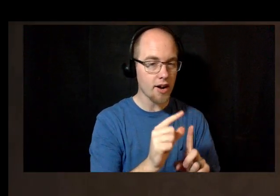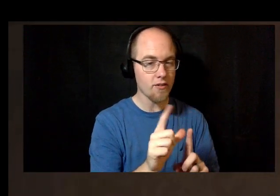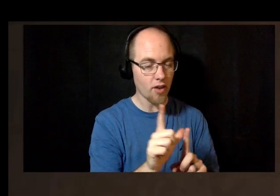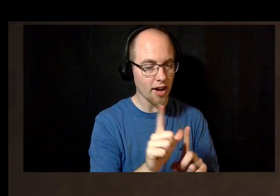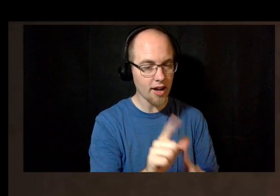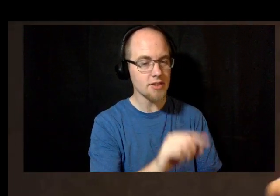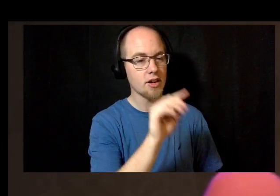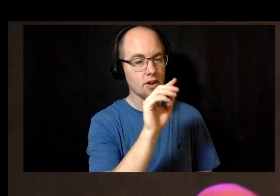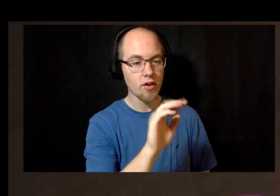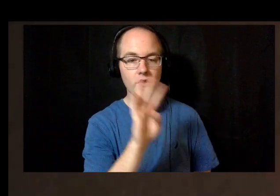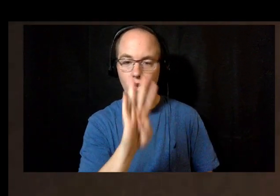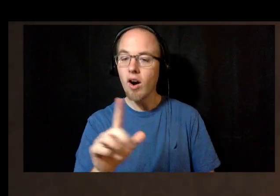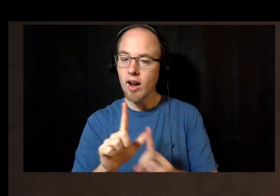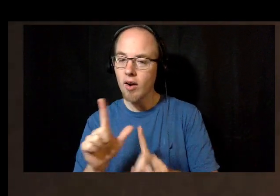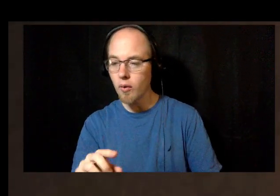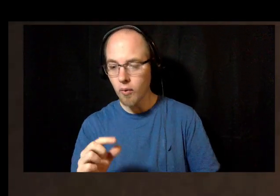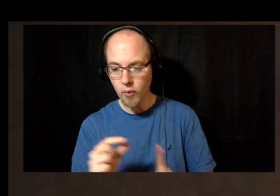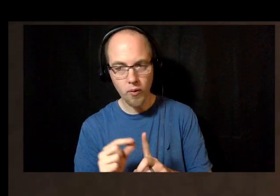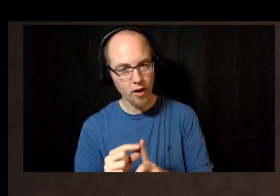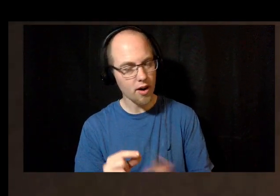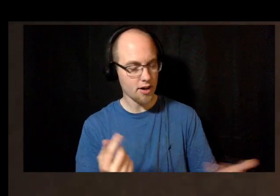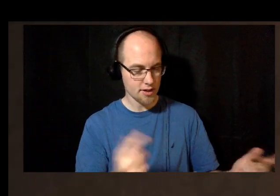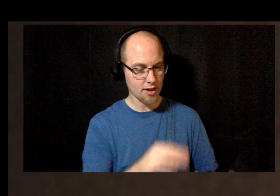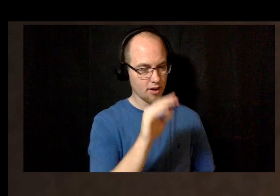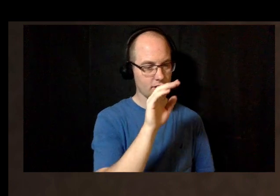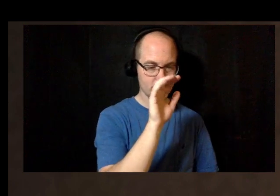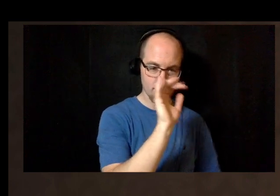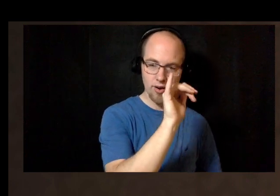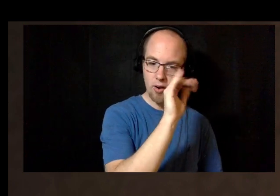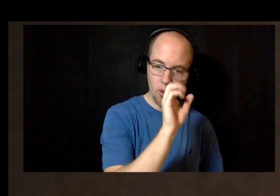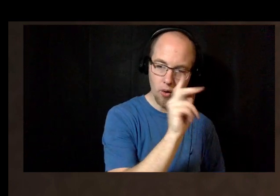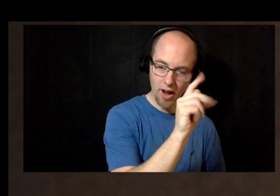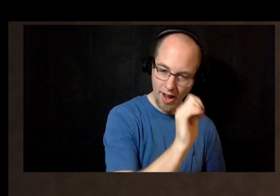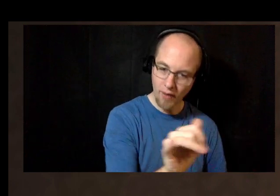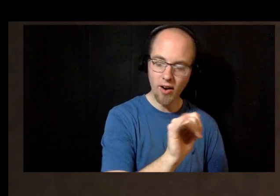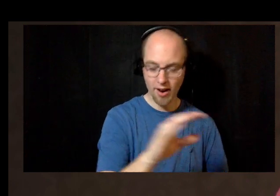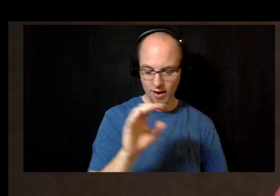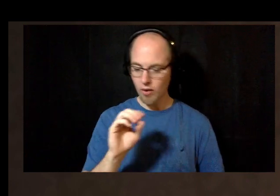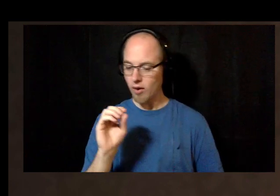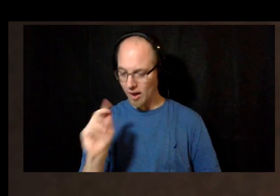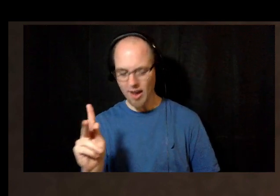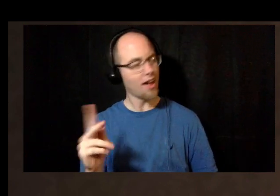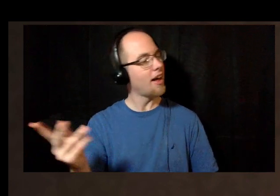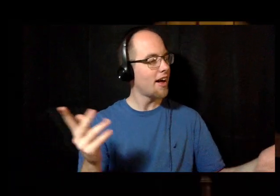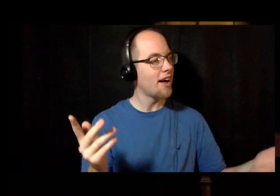1 letter to spell a 3-letter word. Morgan is off the fucking chain!